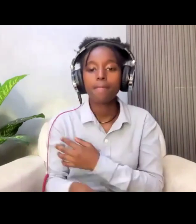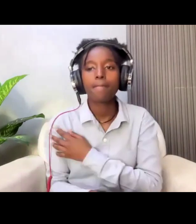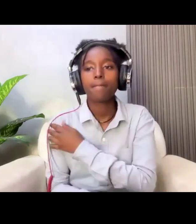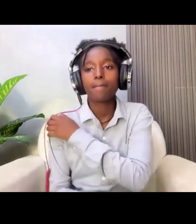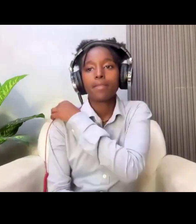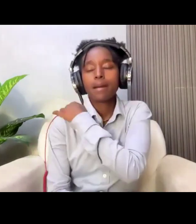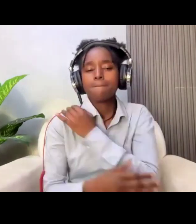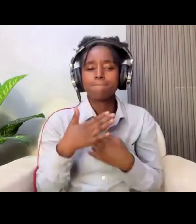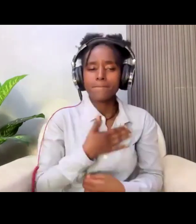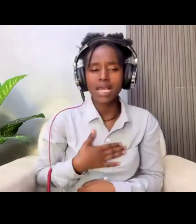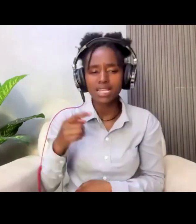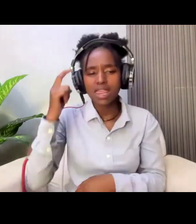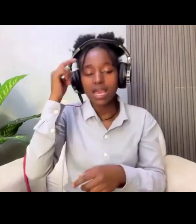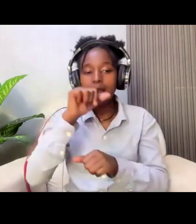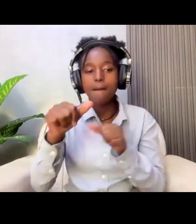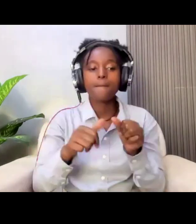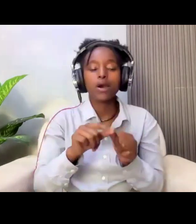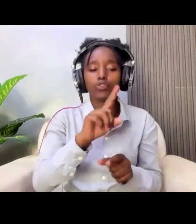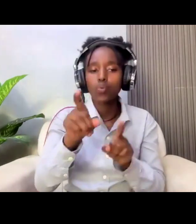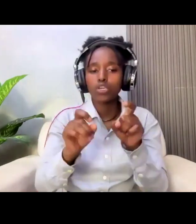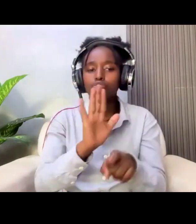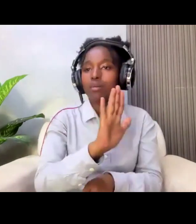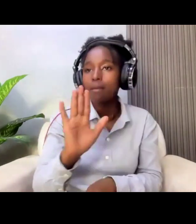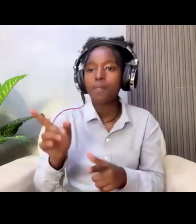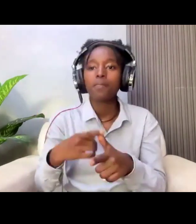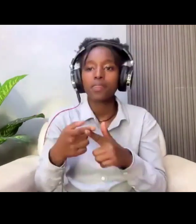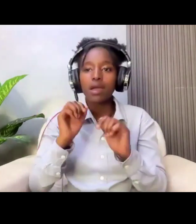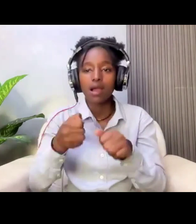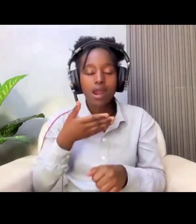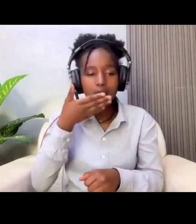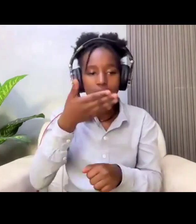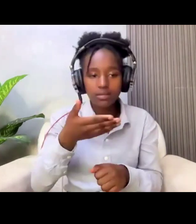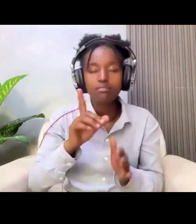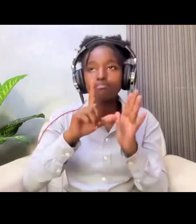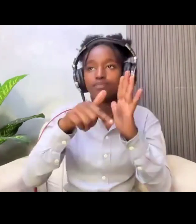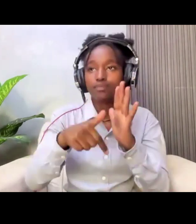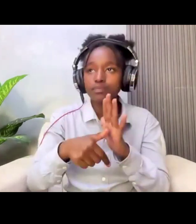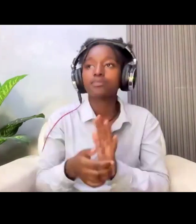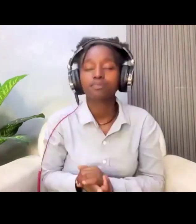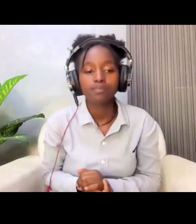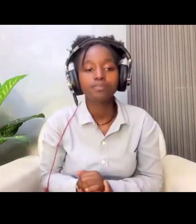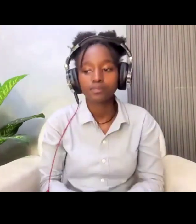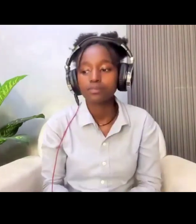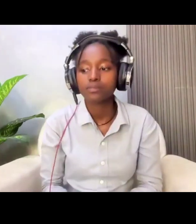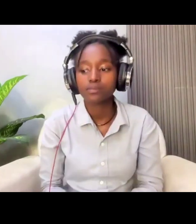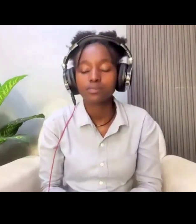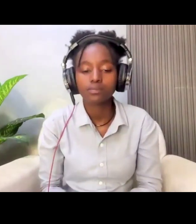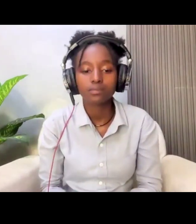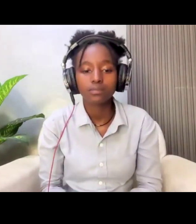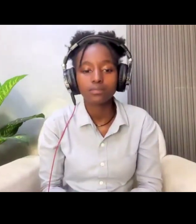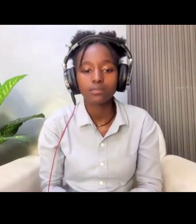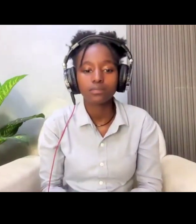of your questions to answer, please, and we'll field them, Namwanje and